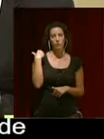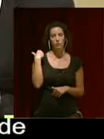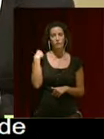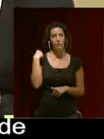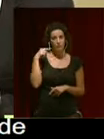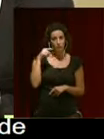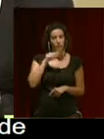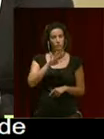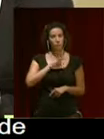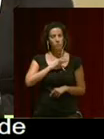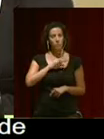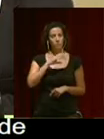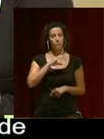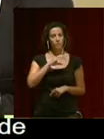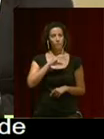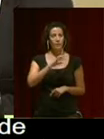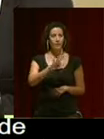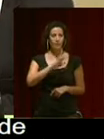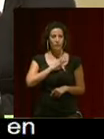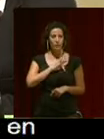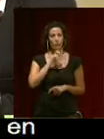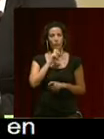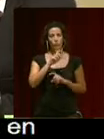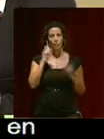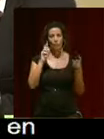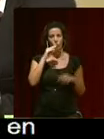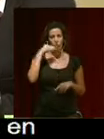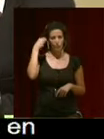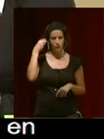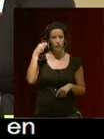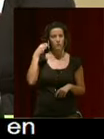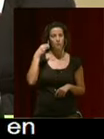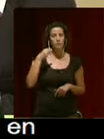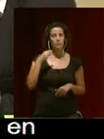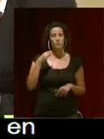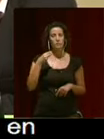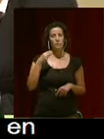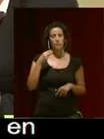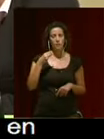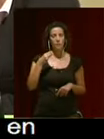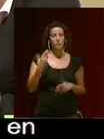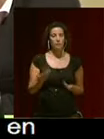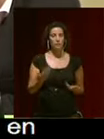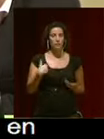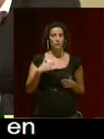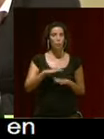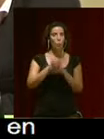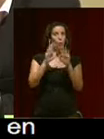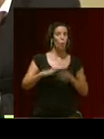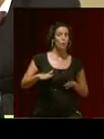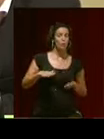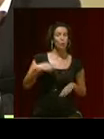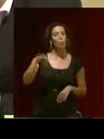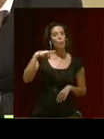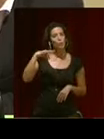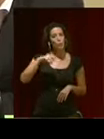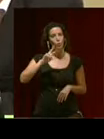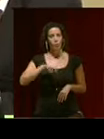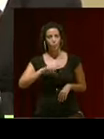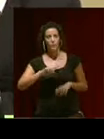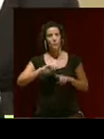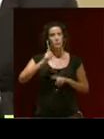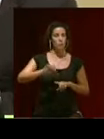computing. For instance, in July, they received an award from the Castor